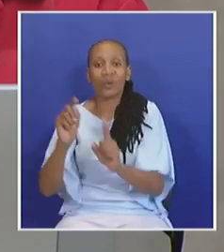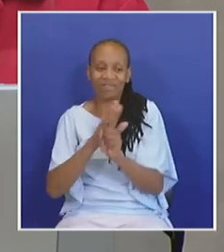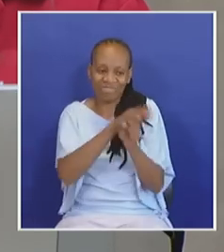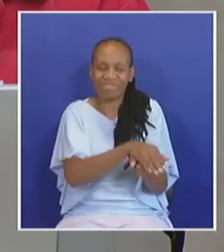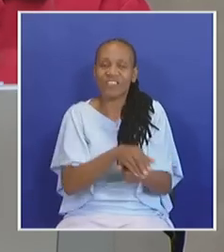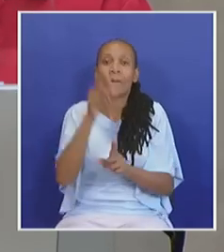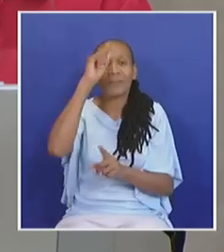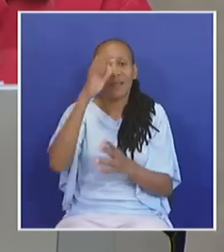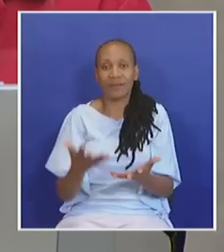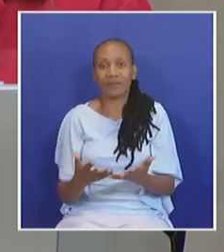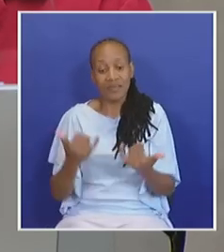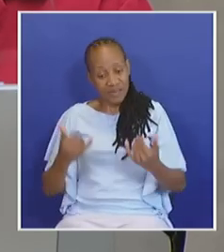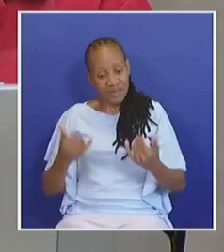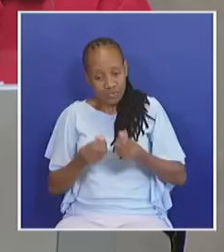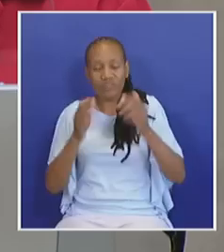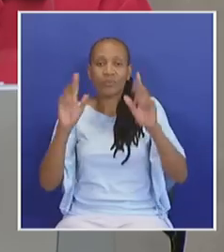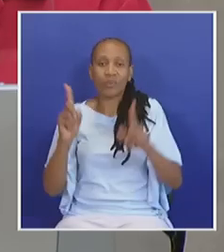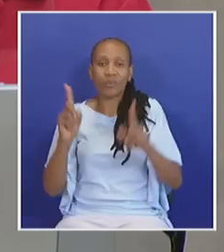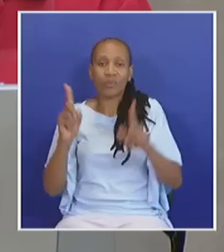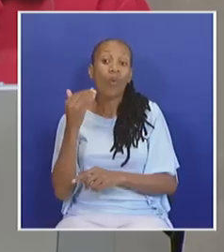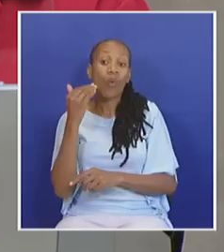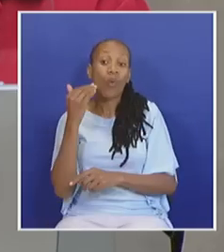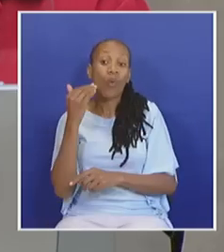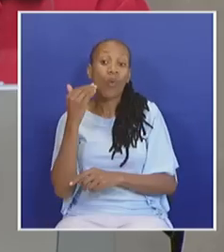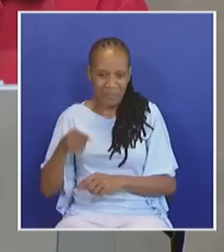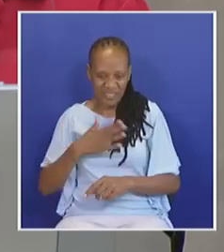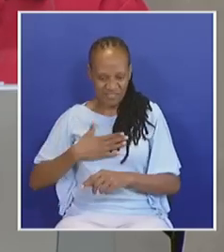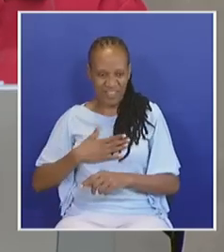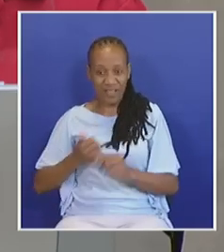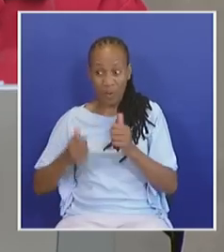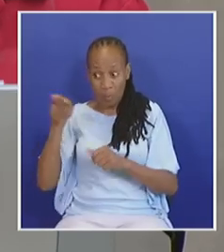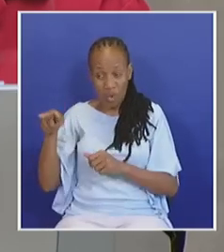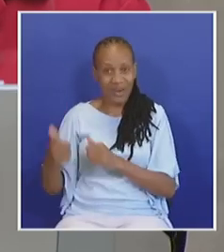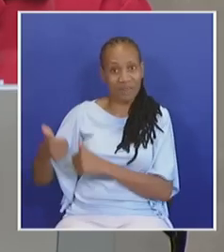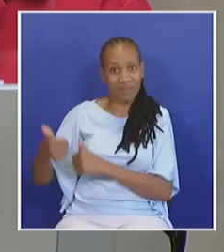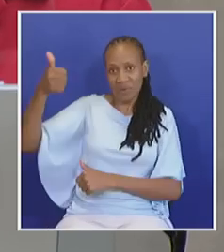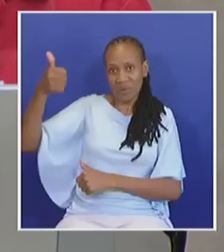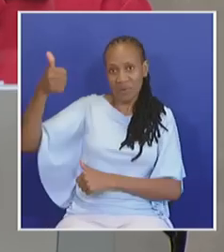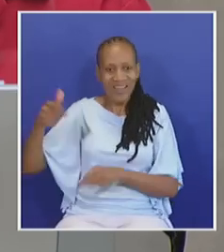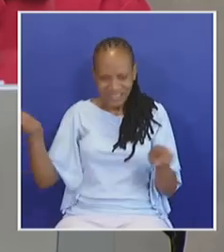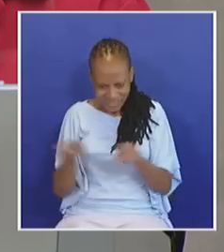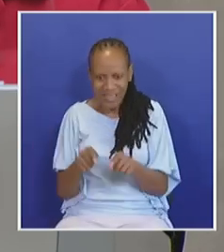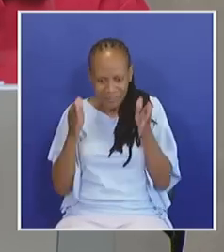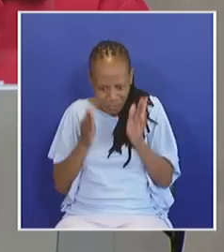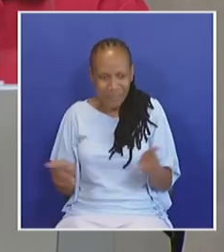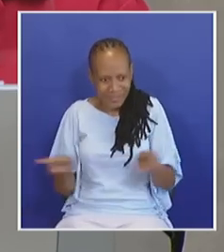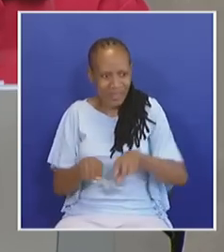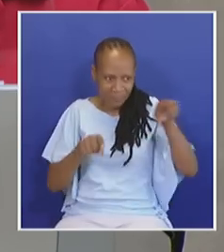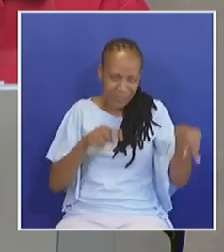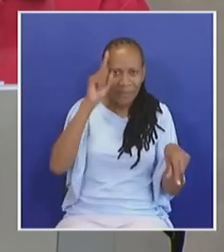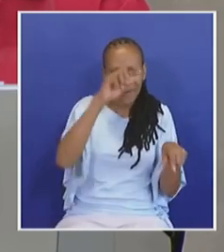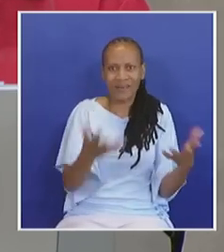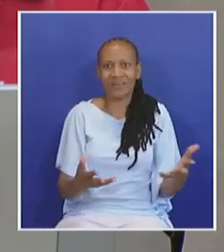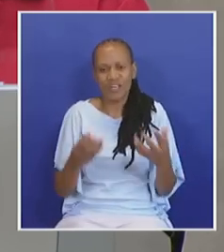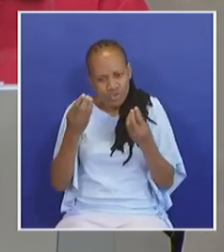in ensuring that whites are made to feel that they are not superior, but human too. And this can only be done through